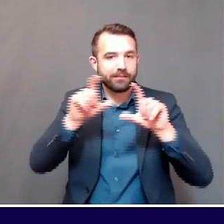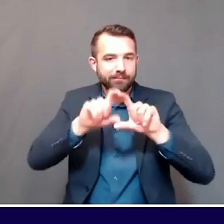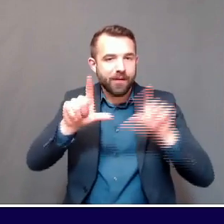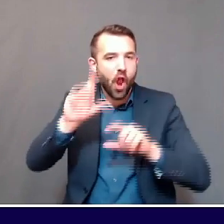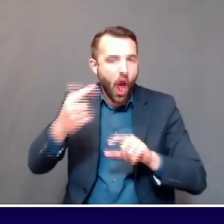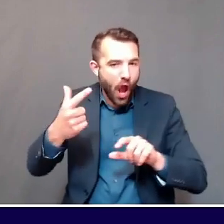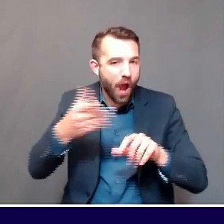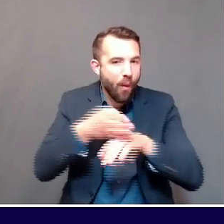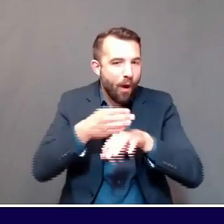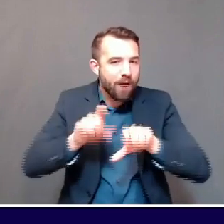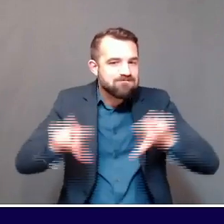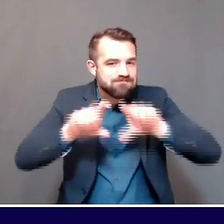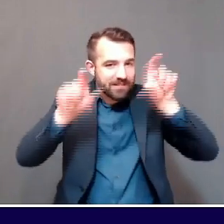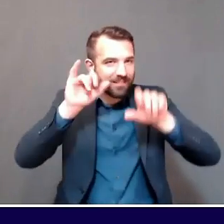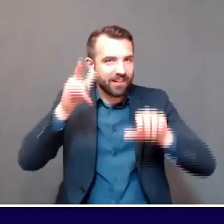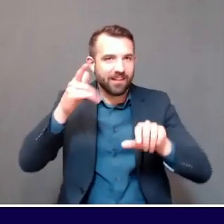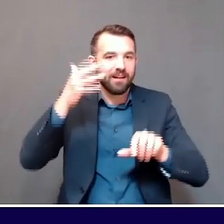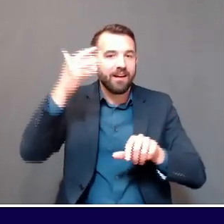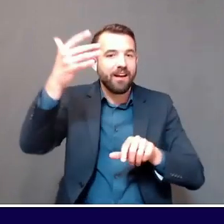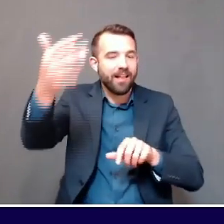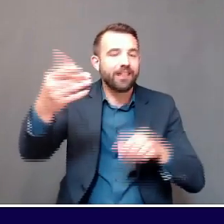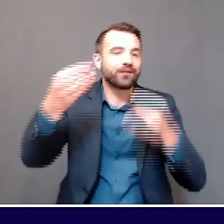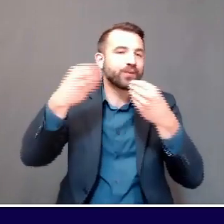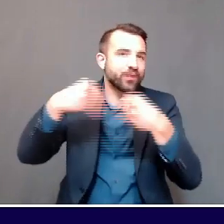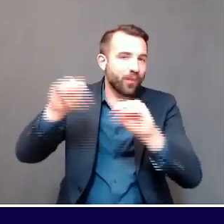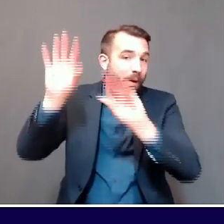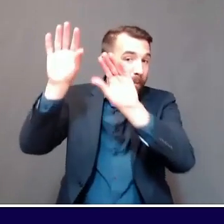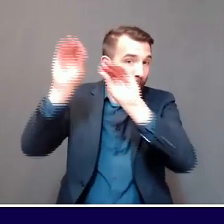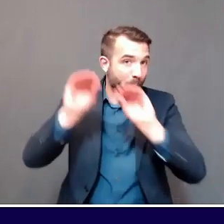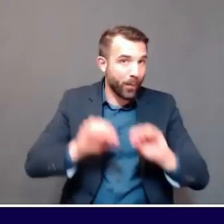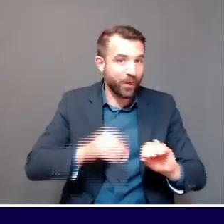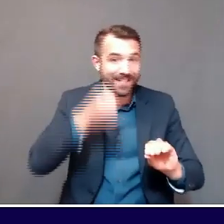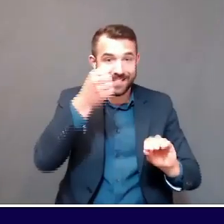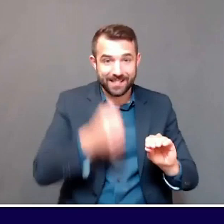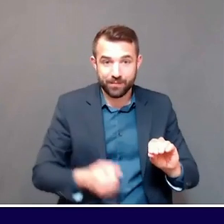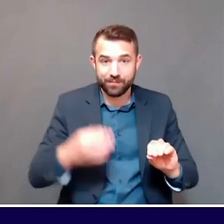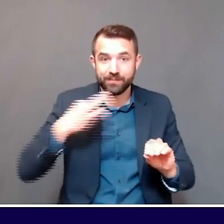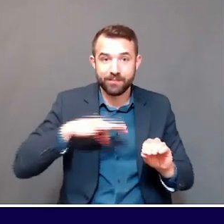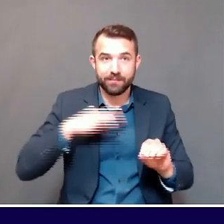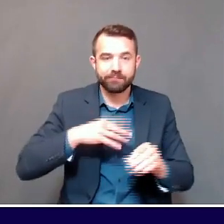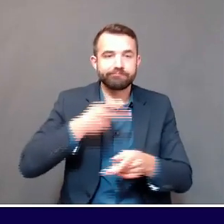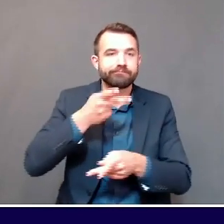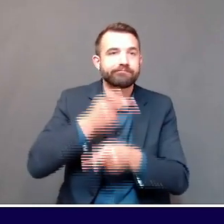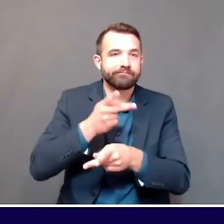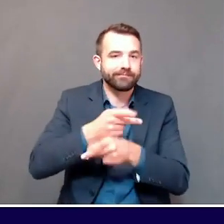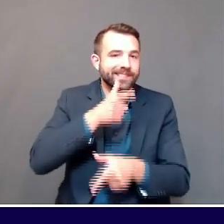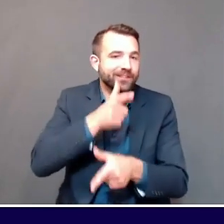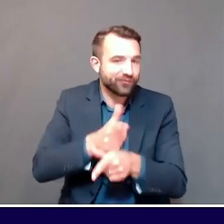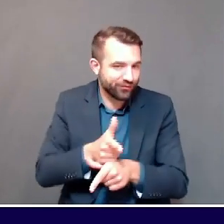for her sister. That sister was her roommate when she passed away.